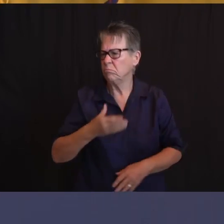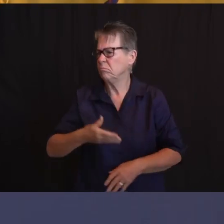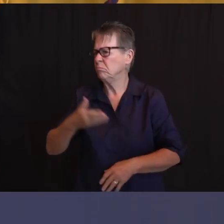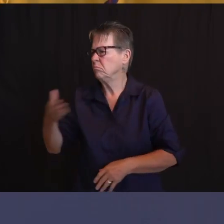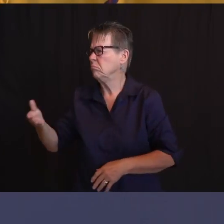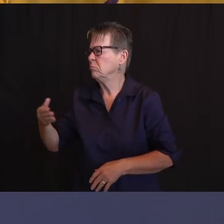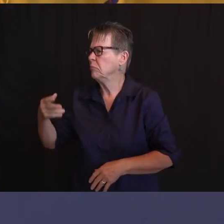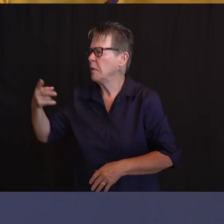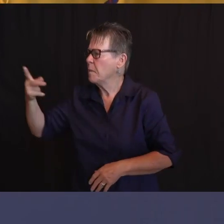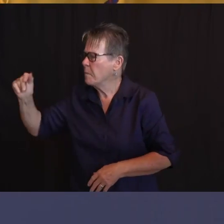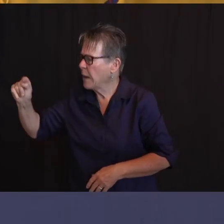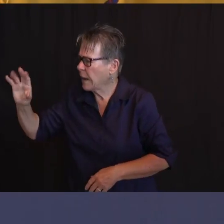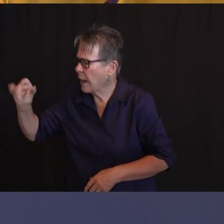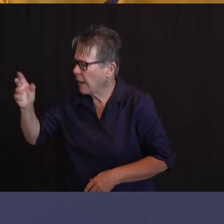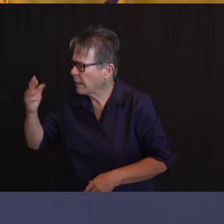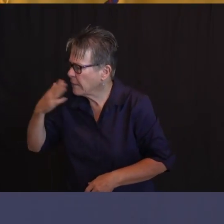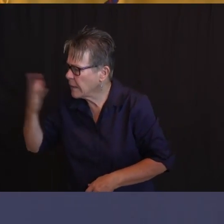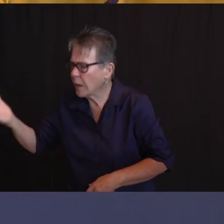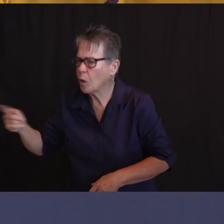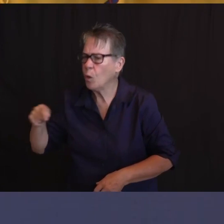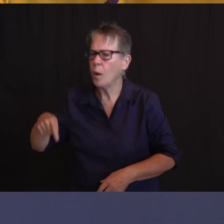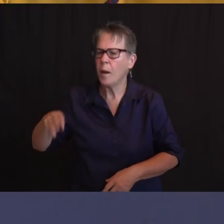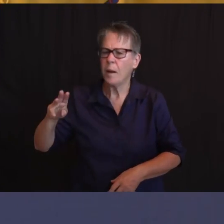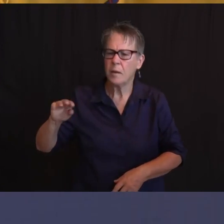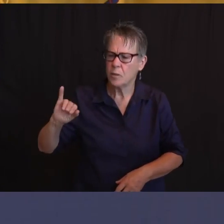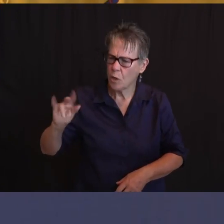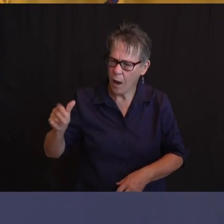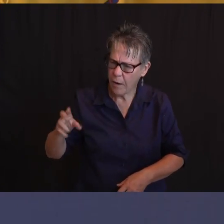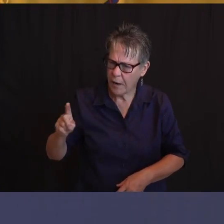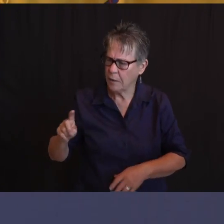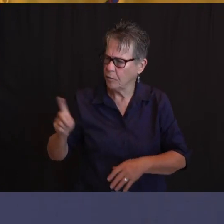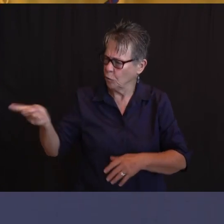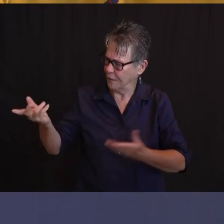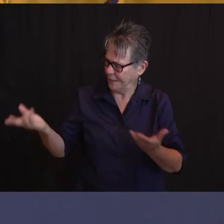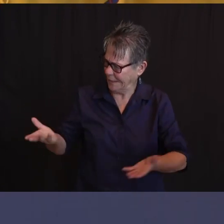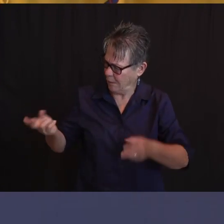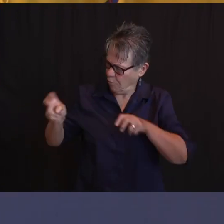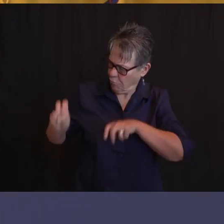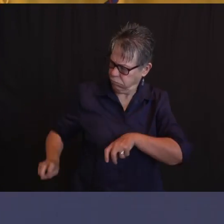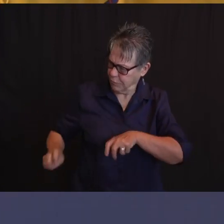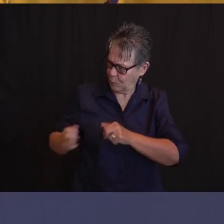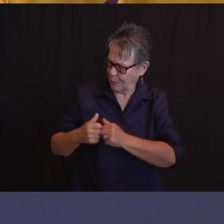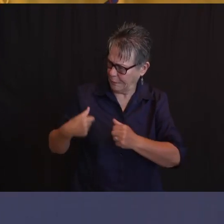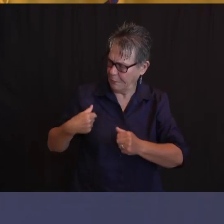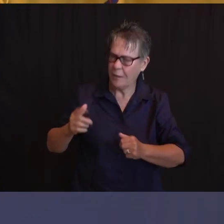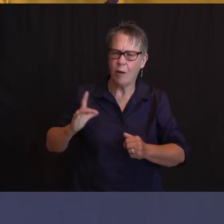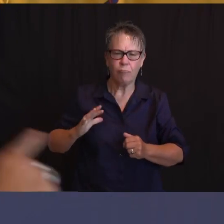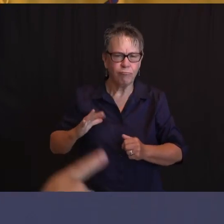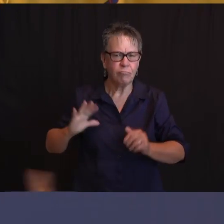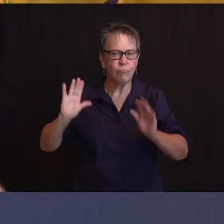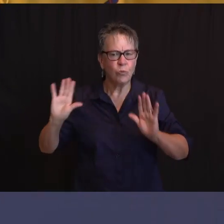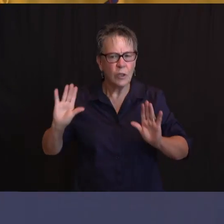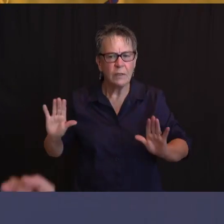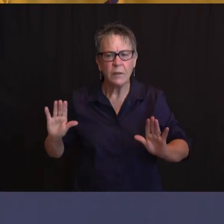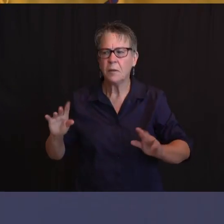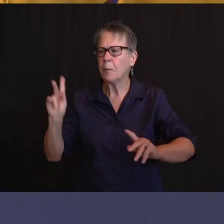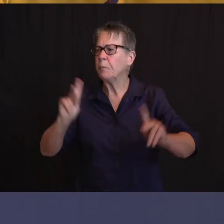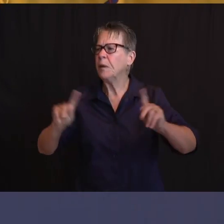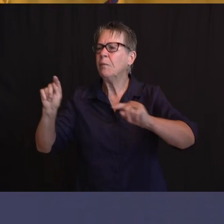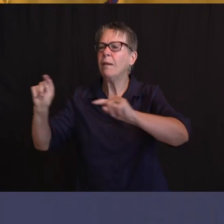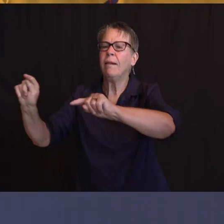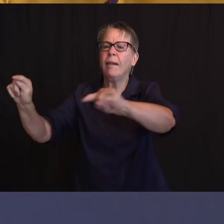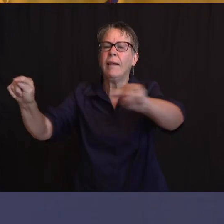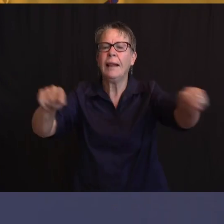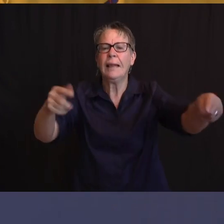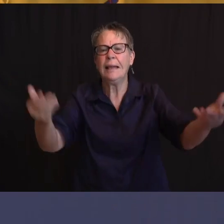us. Colonel, thank you, as always. Matt Platkin, Mahan, and the rest of the team. I guess the one word I'd love